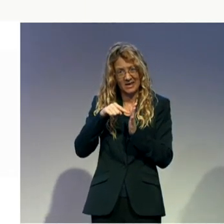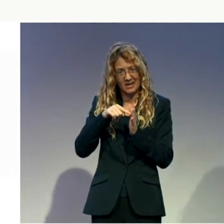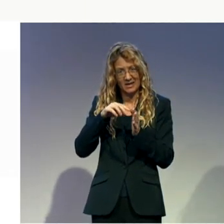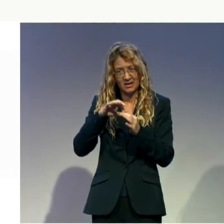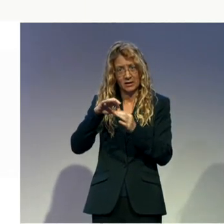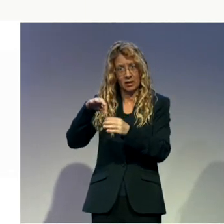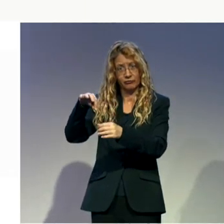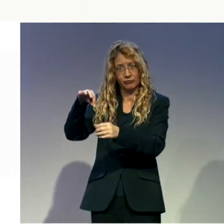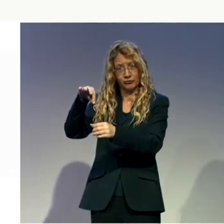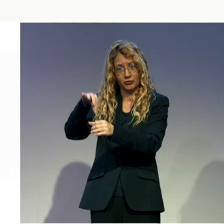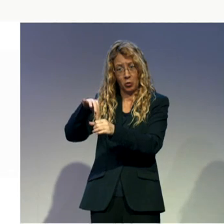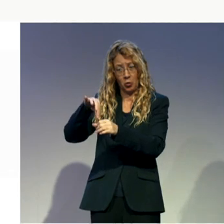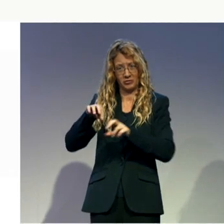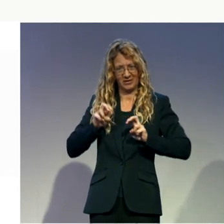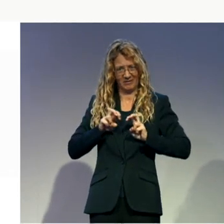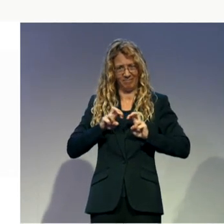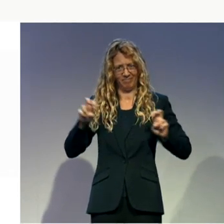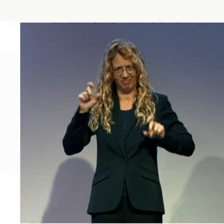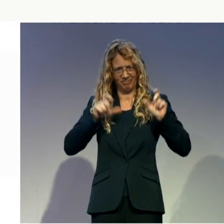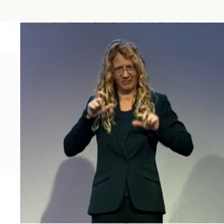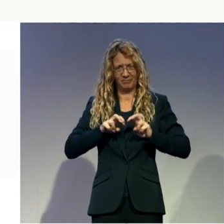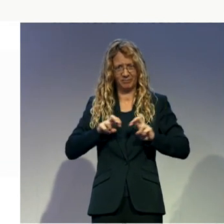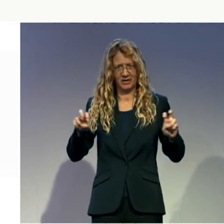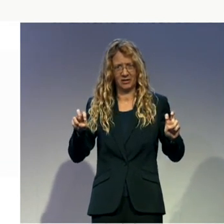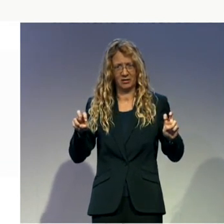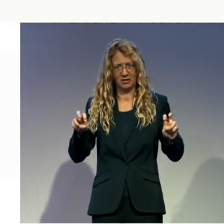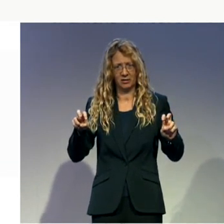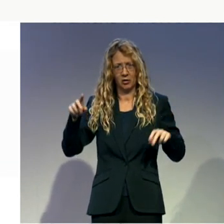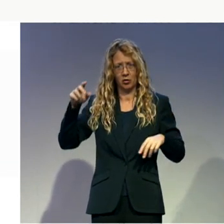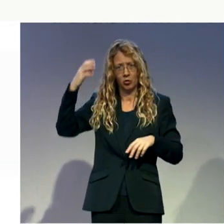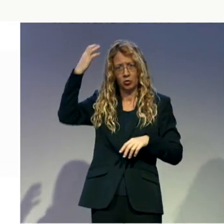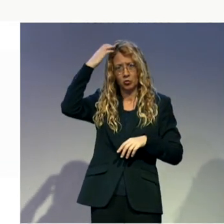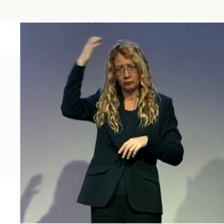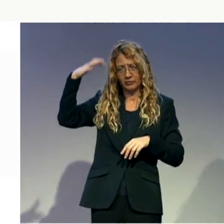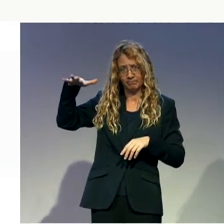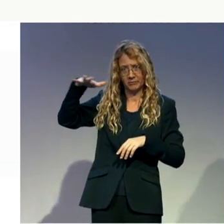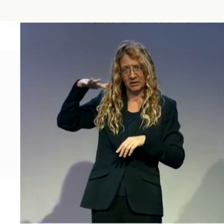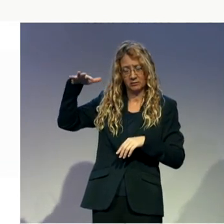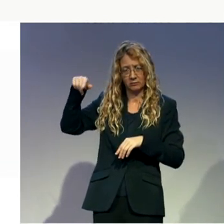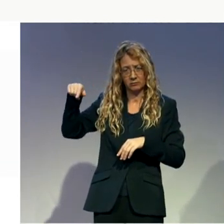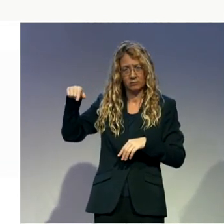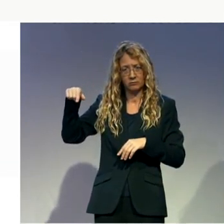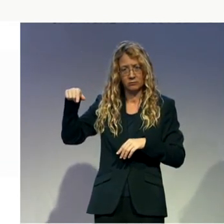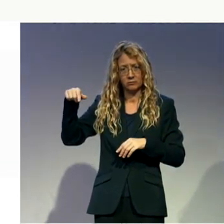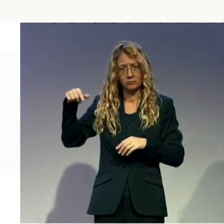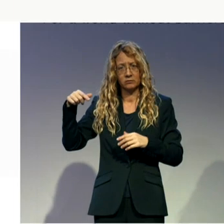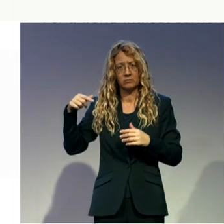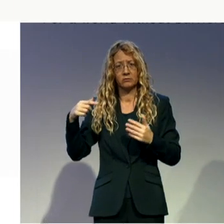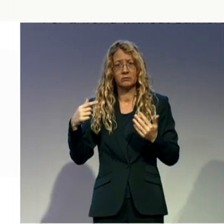government at national level. And I would also like to know what you would consider the most difficult